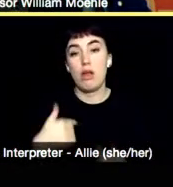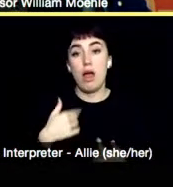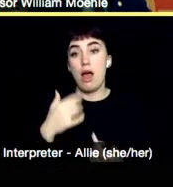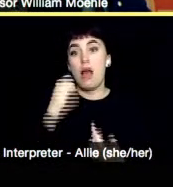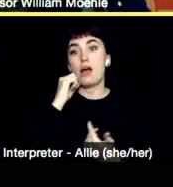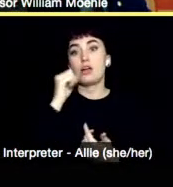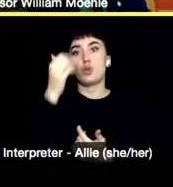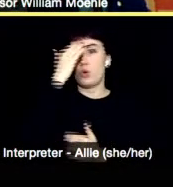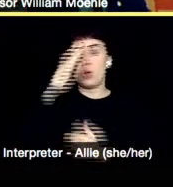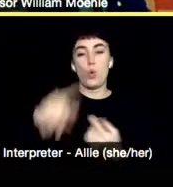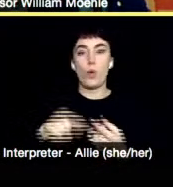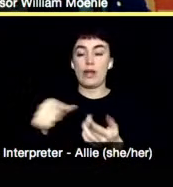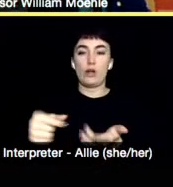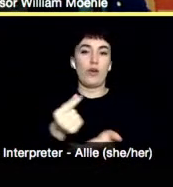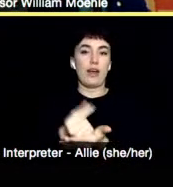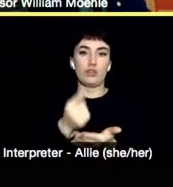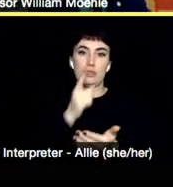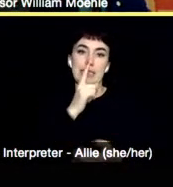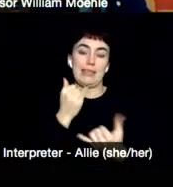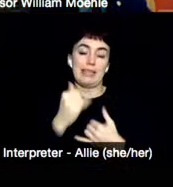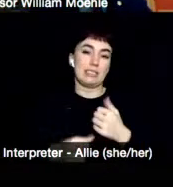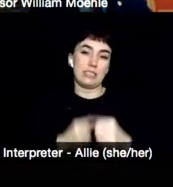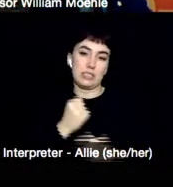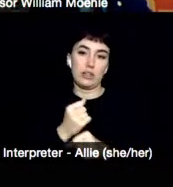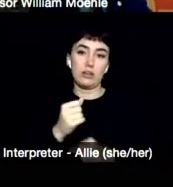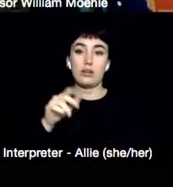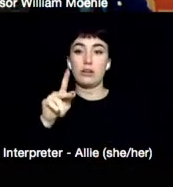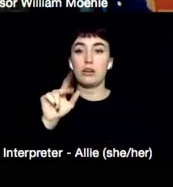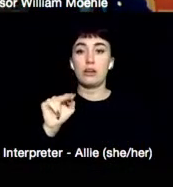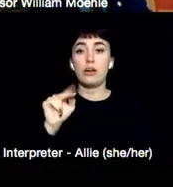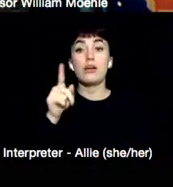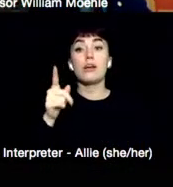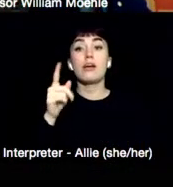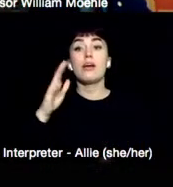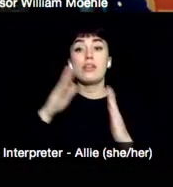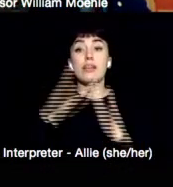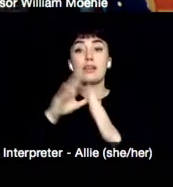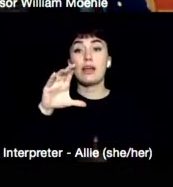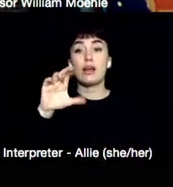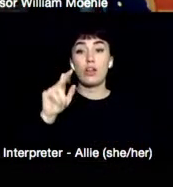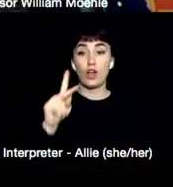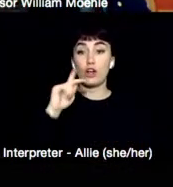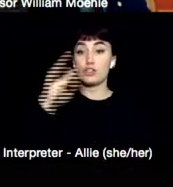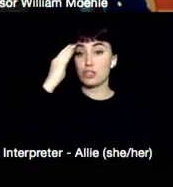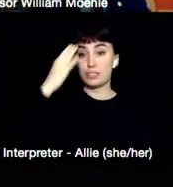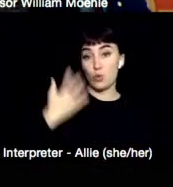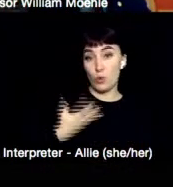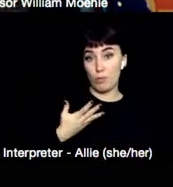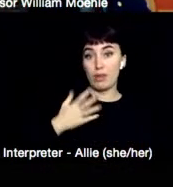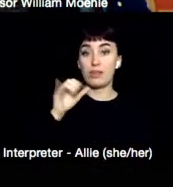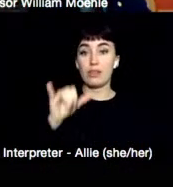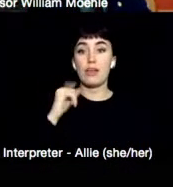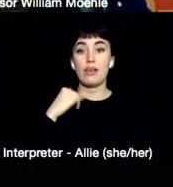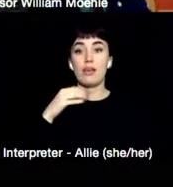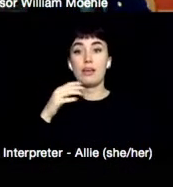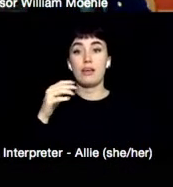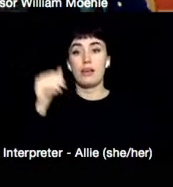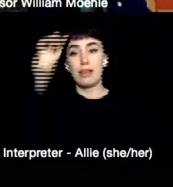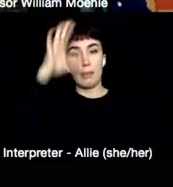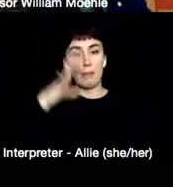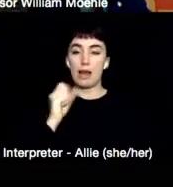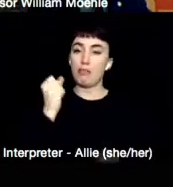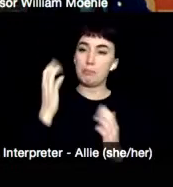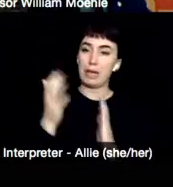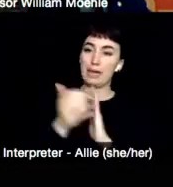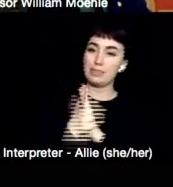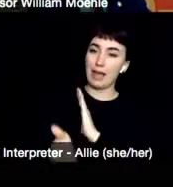when graduation is this year. Supervisor, the town clerk just shared with me, the man of many talents